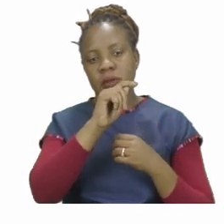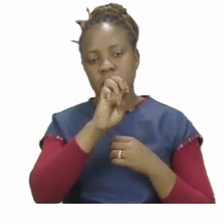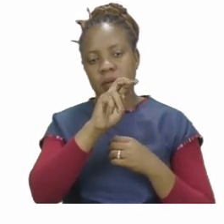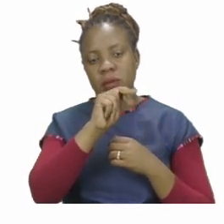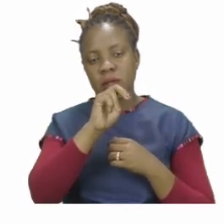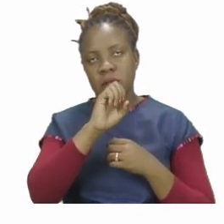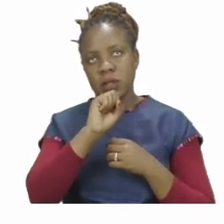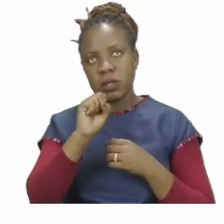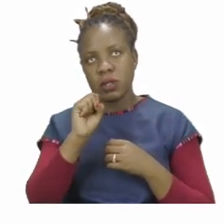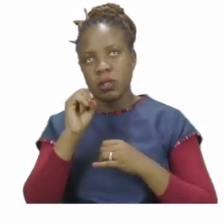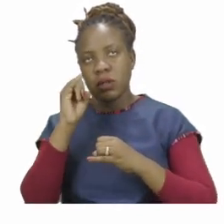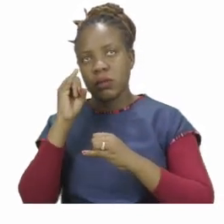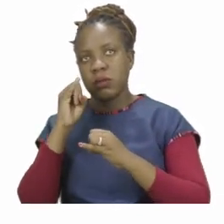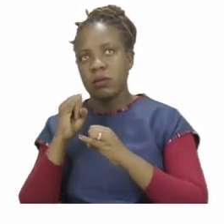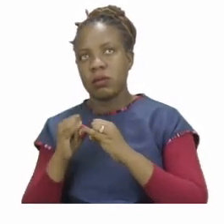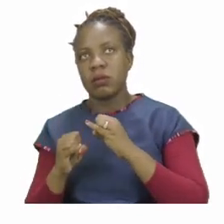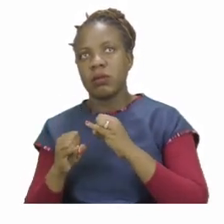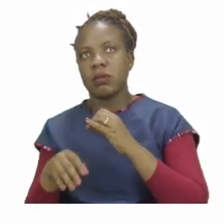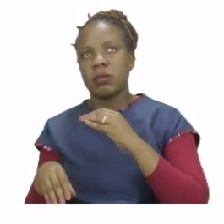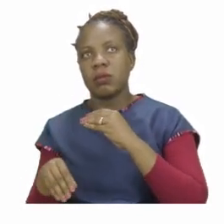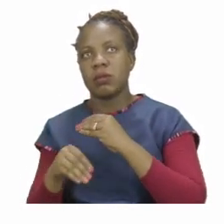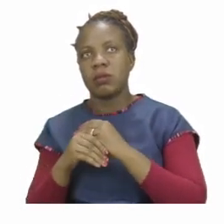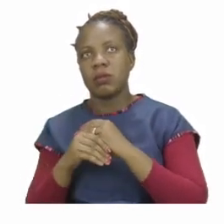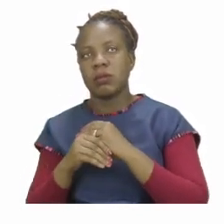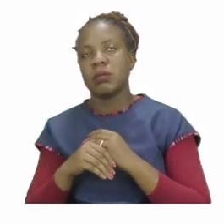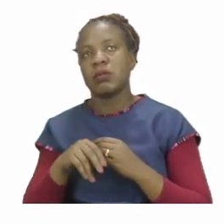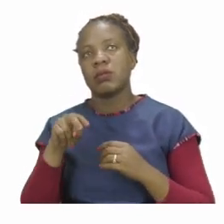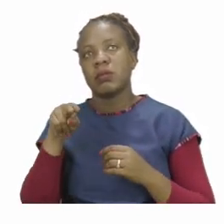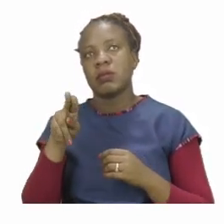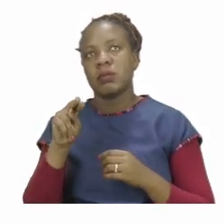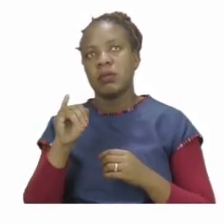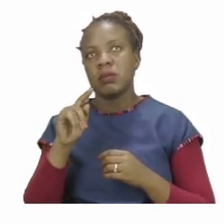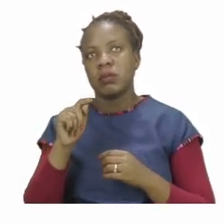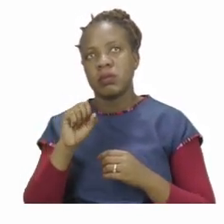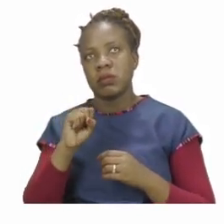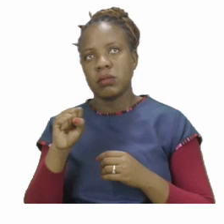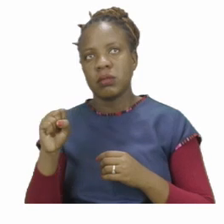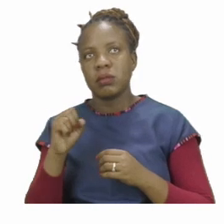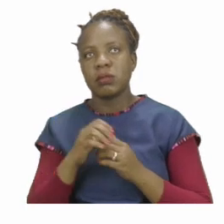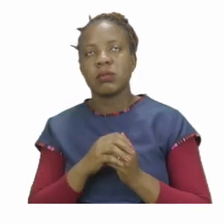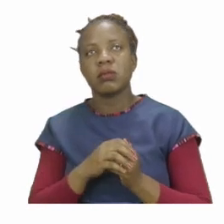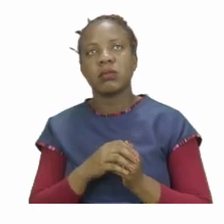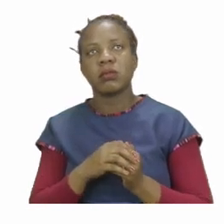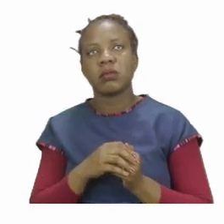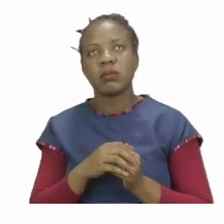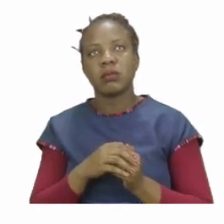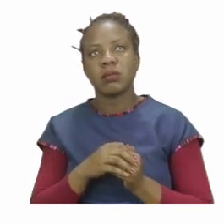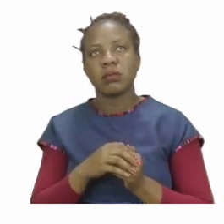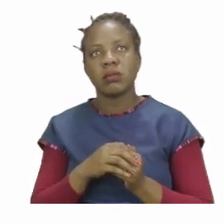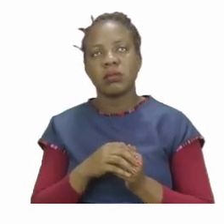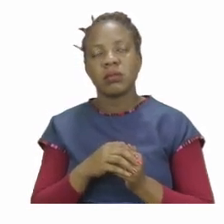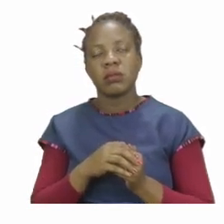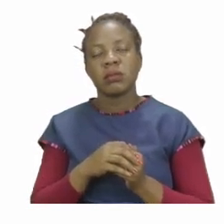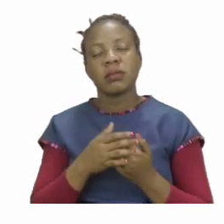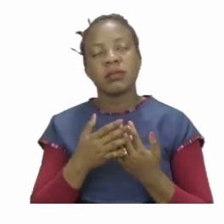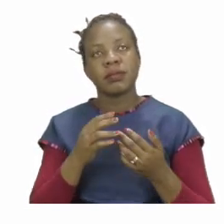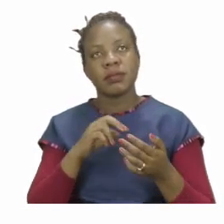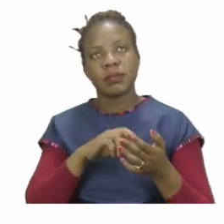step 2, we will now take the tens, so the 20 from